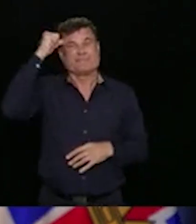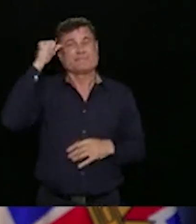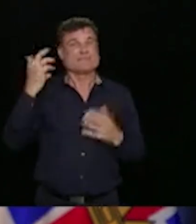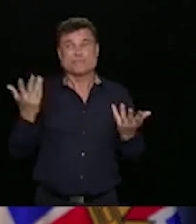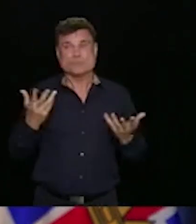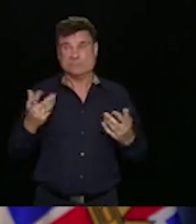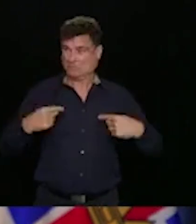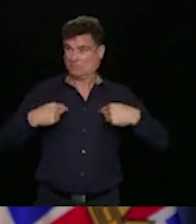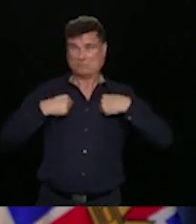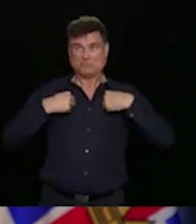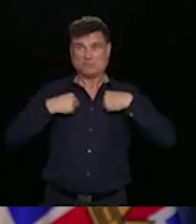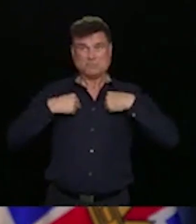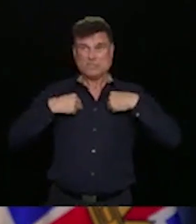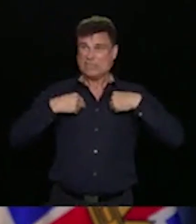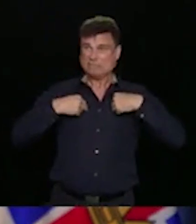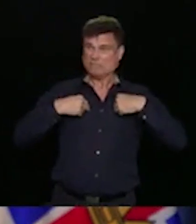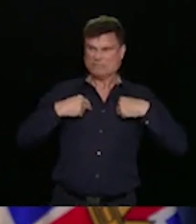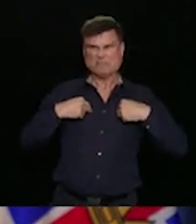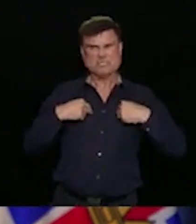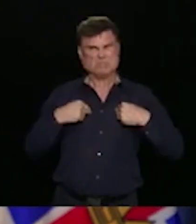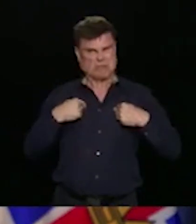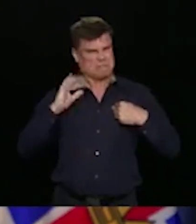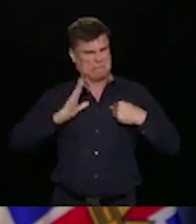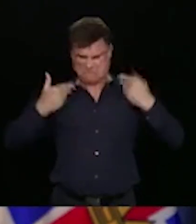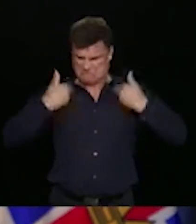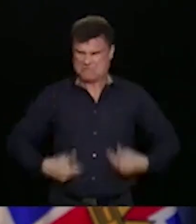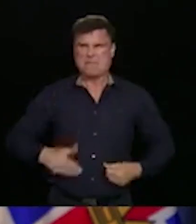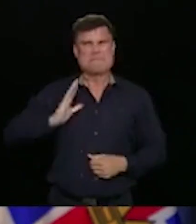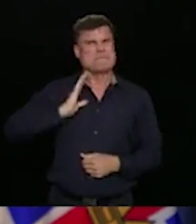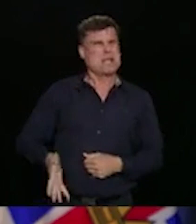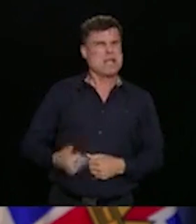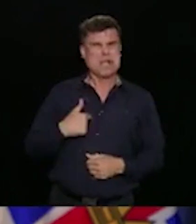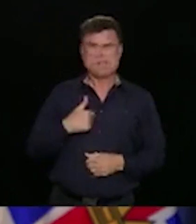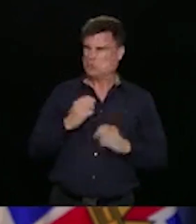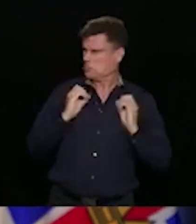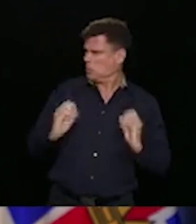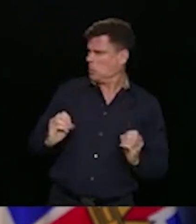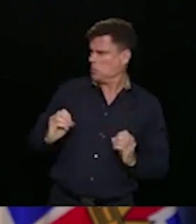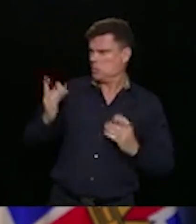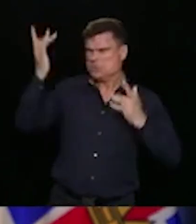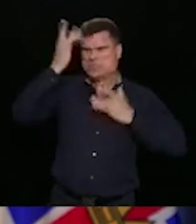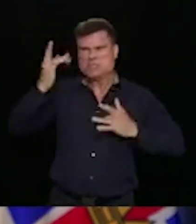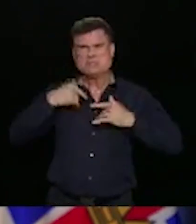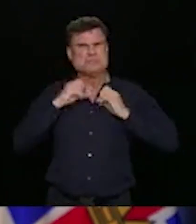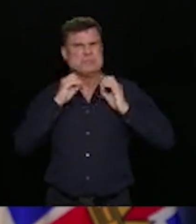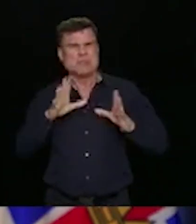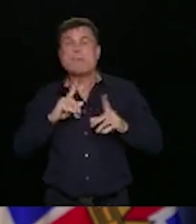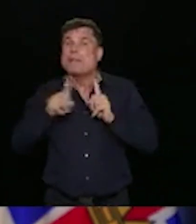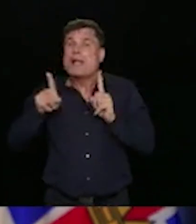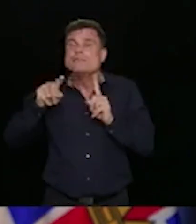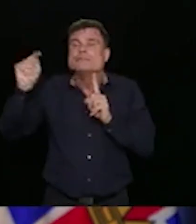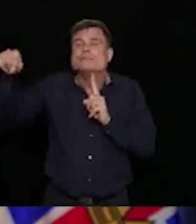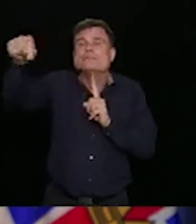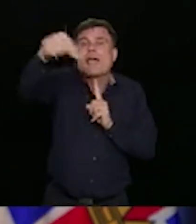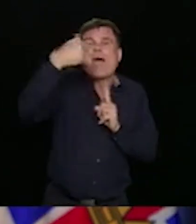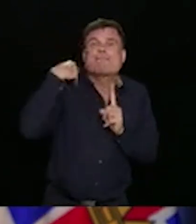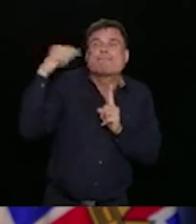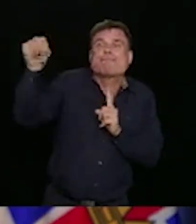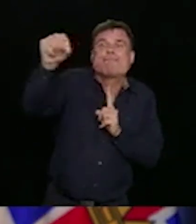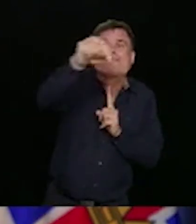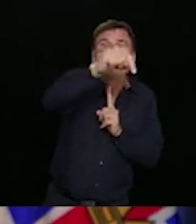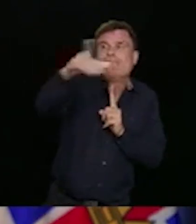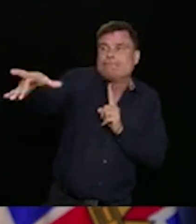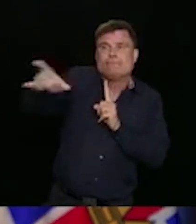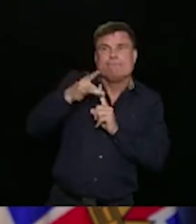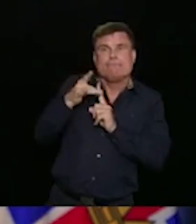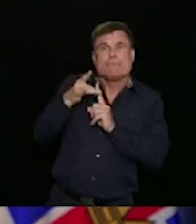guard down and we have too many people in those places, then it can get away from us. And we are now, there's over 1,000